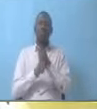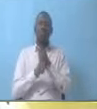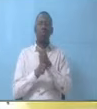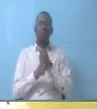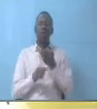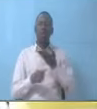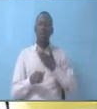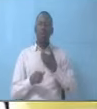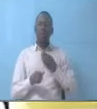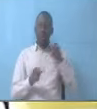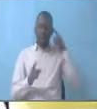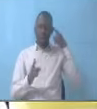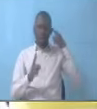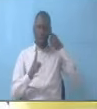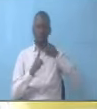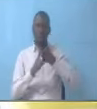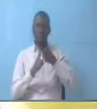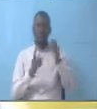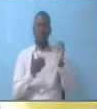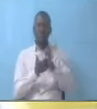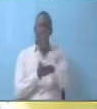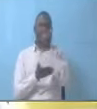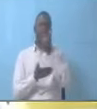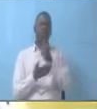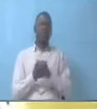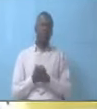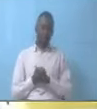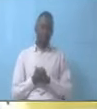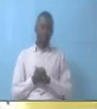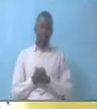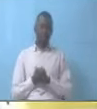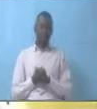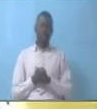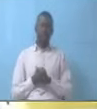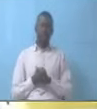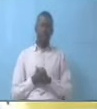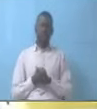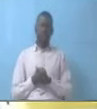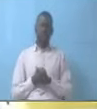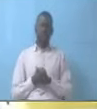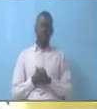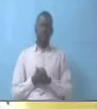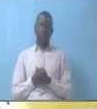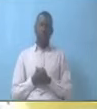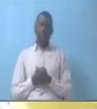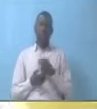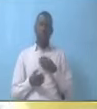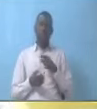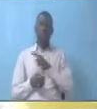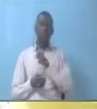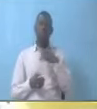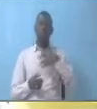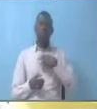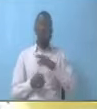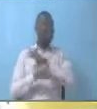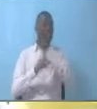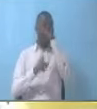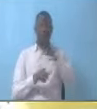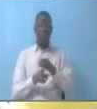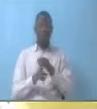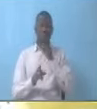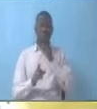mo leen doon gëna dimbalé pour ñu mëna matal nak seen eena. They were hell bound or running over anyone who stood in their way. Jamono boom nak mën